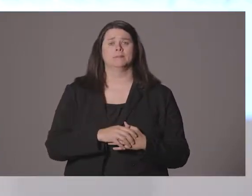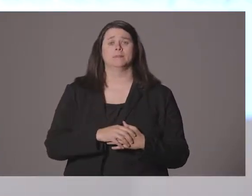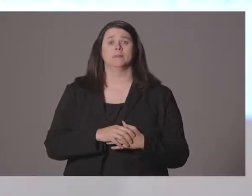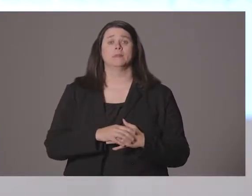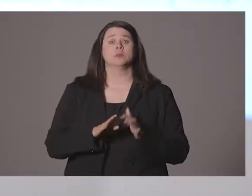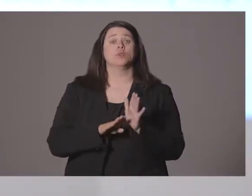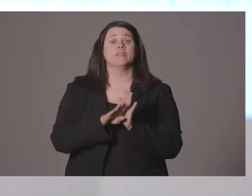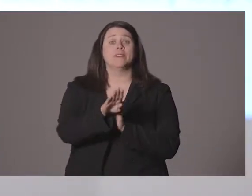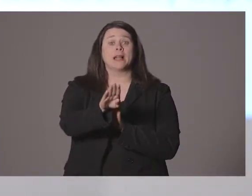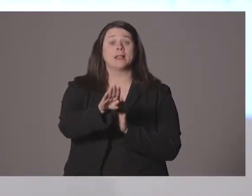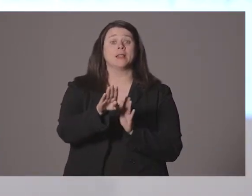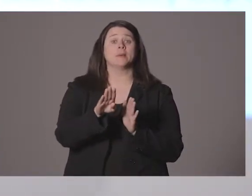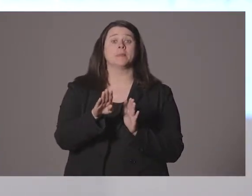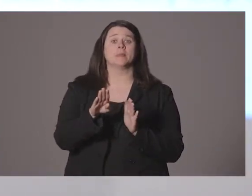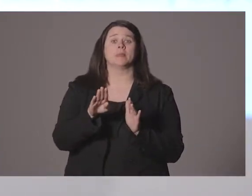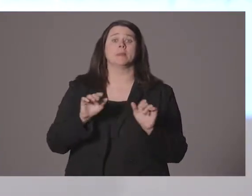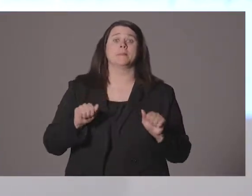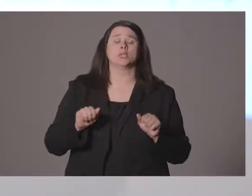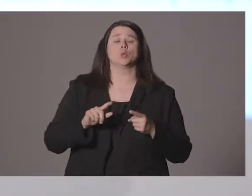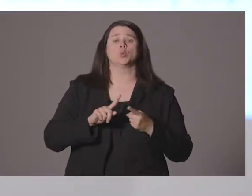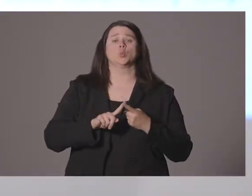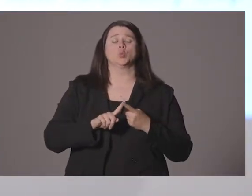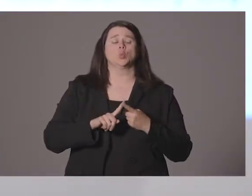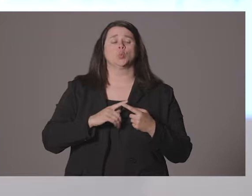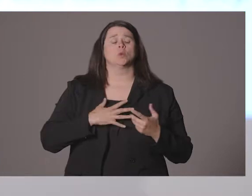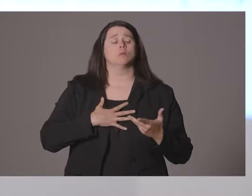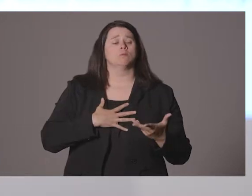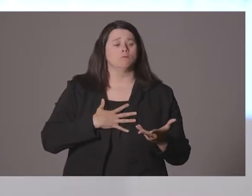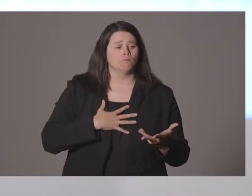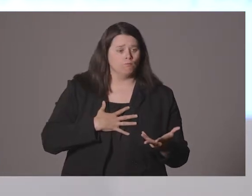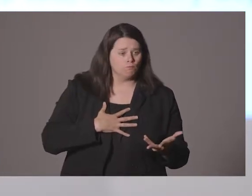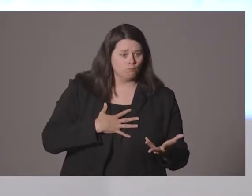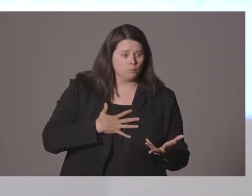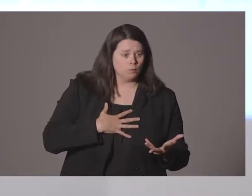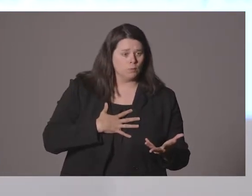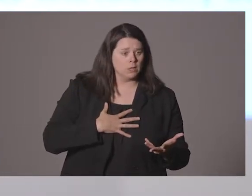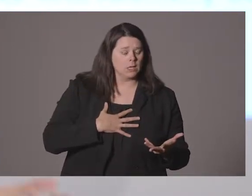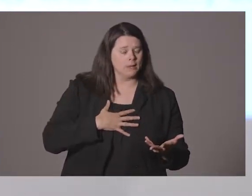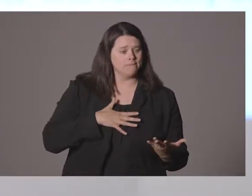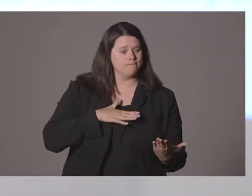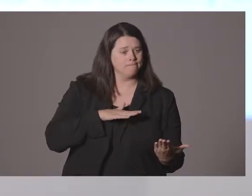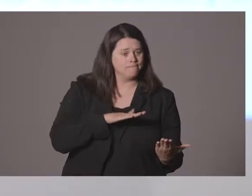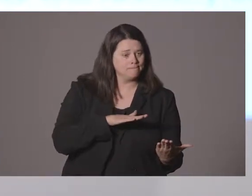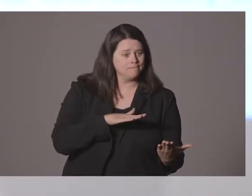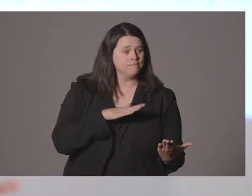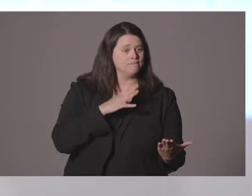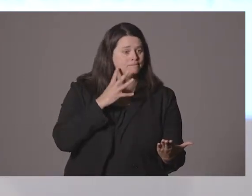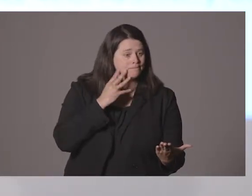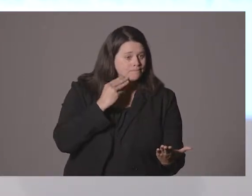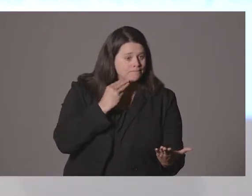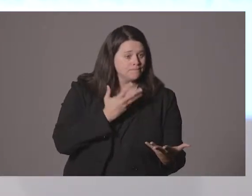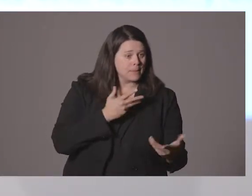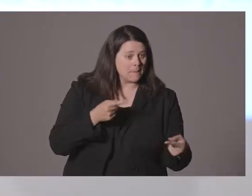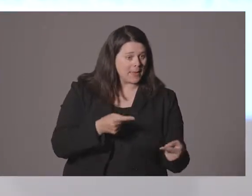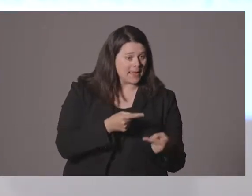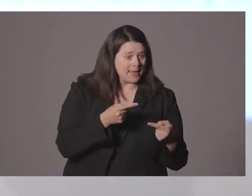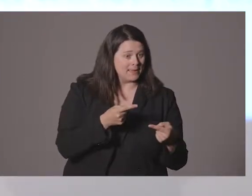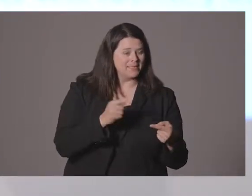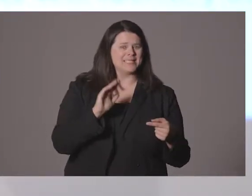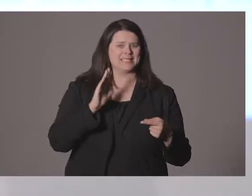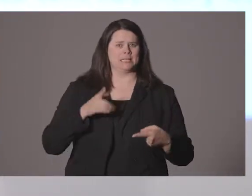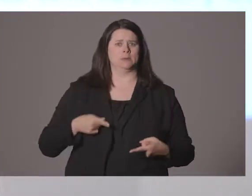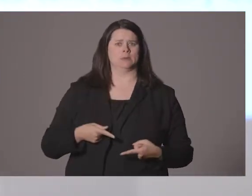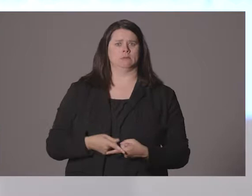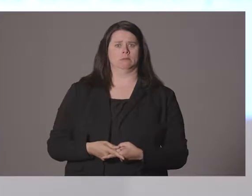with it is a little bit counterintuitive in several different ways. Part of that has to do with our